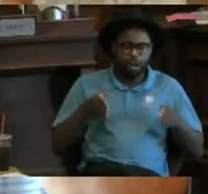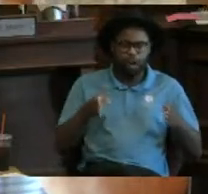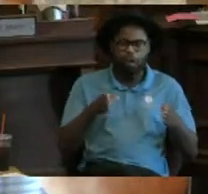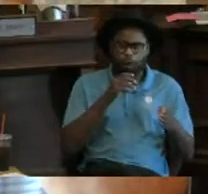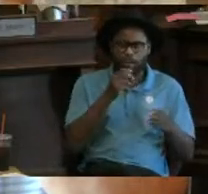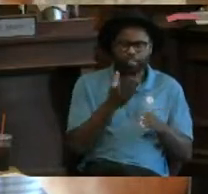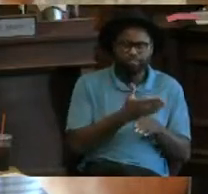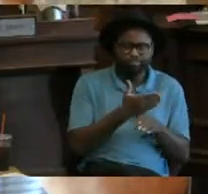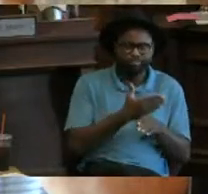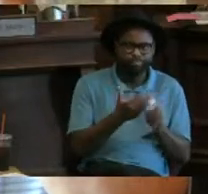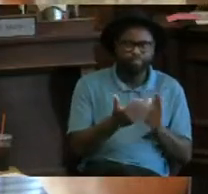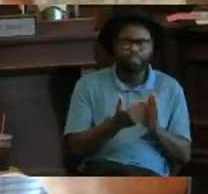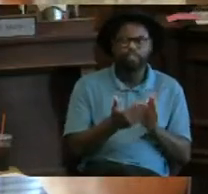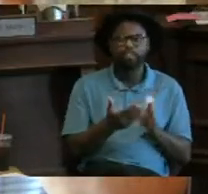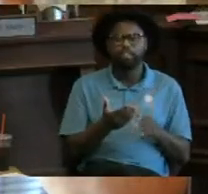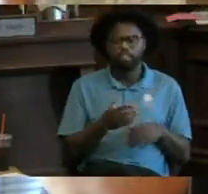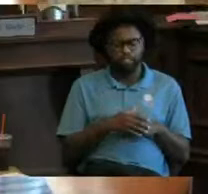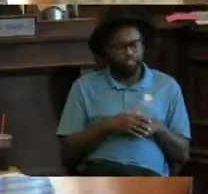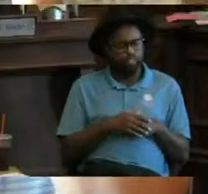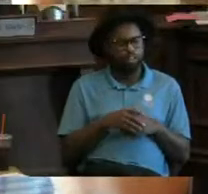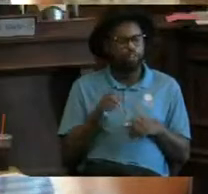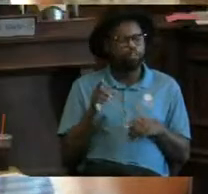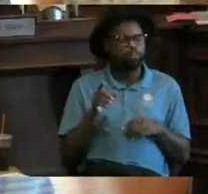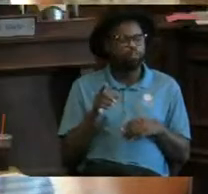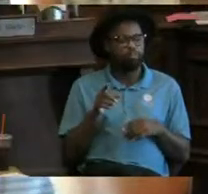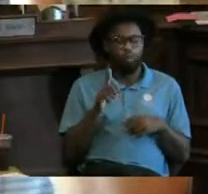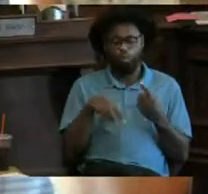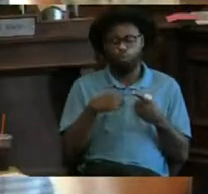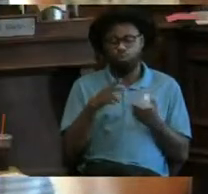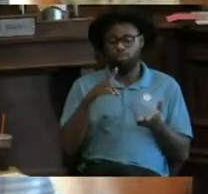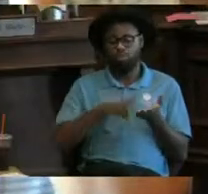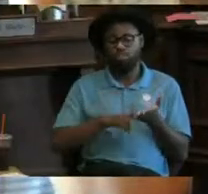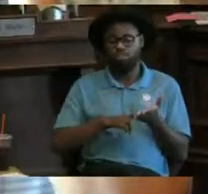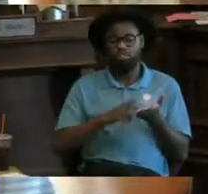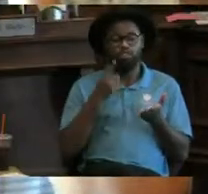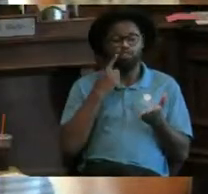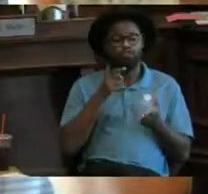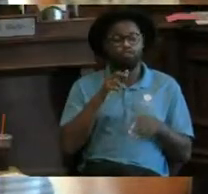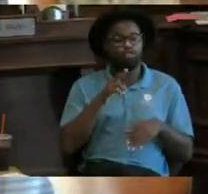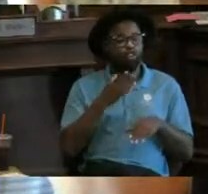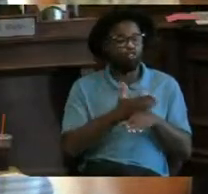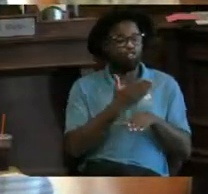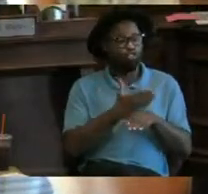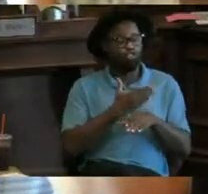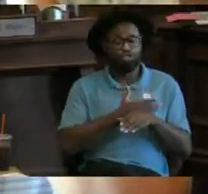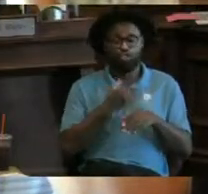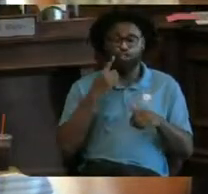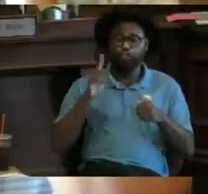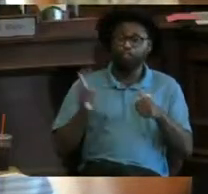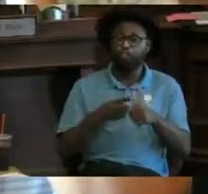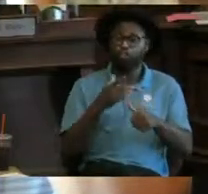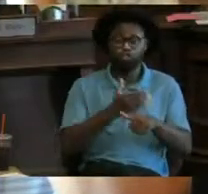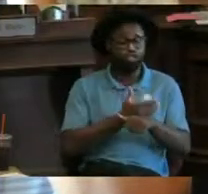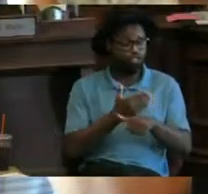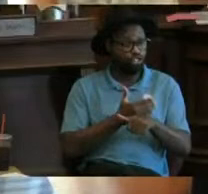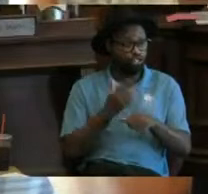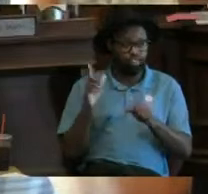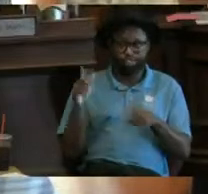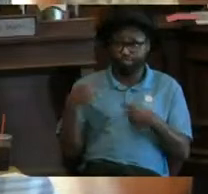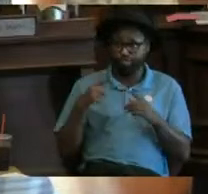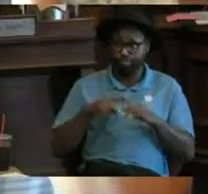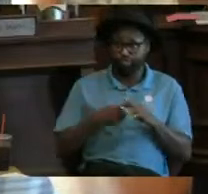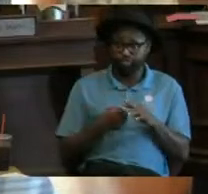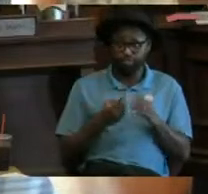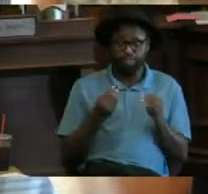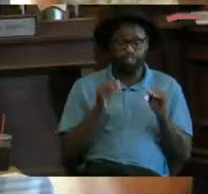out and redo that. But no, when the contract was signed for the reconstruction of State Street, the first reconstruction since it was originally installed